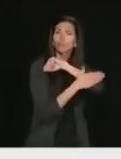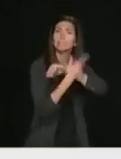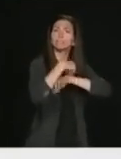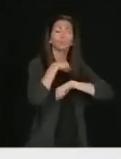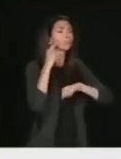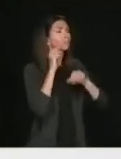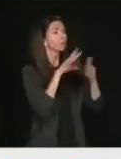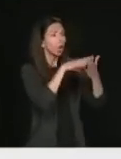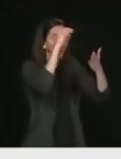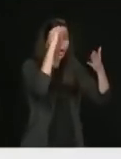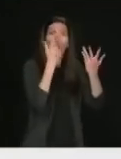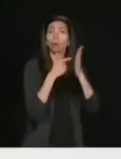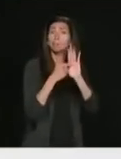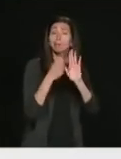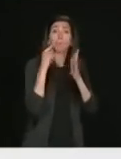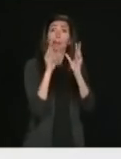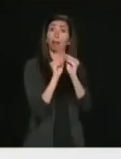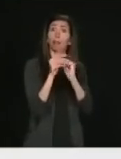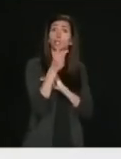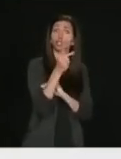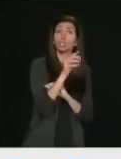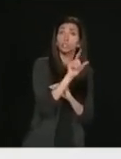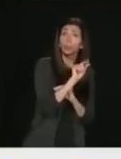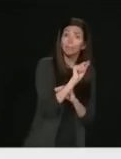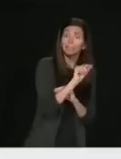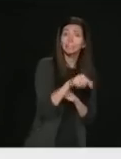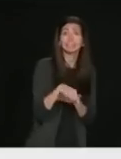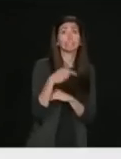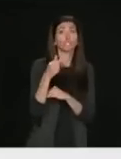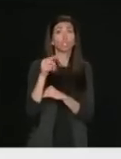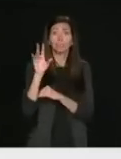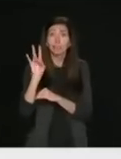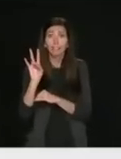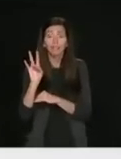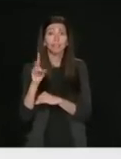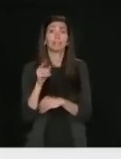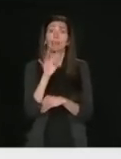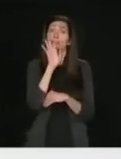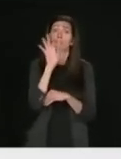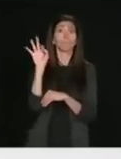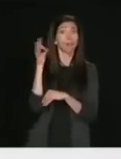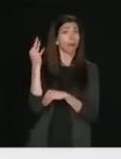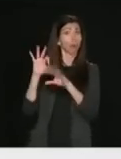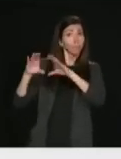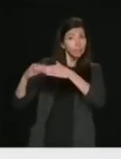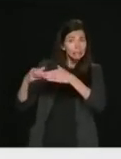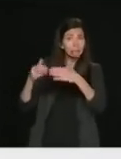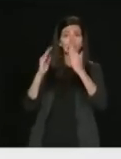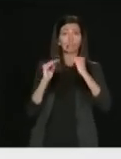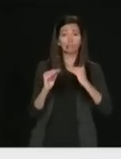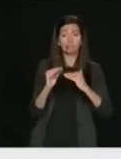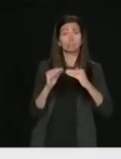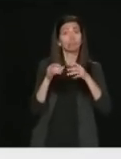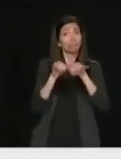And the G7, the G20, all these multilateral platforms, important, very useful